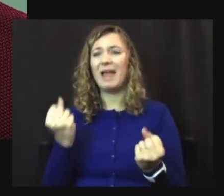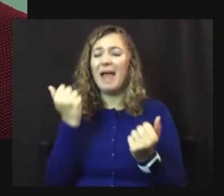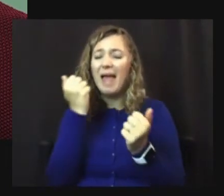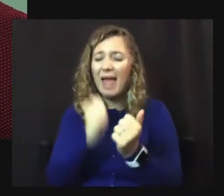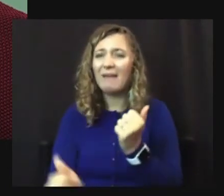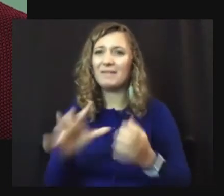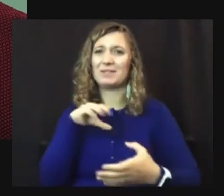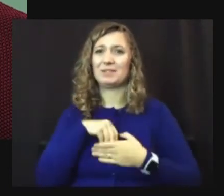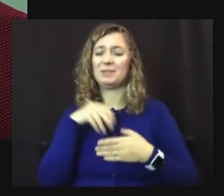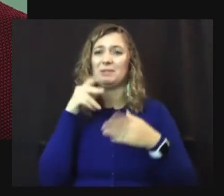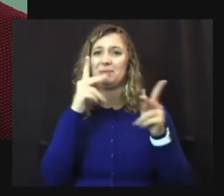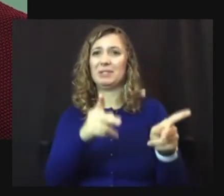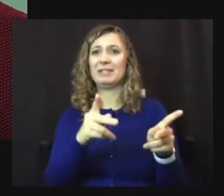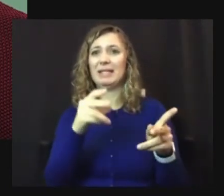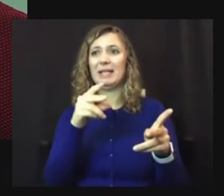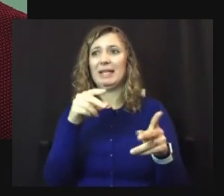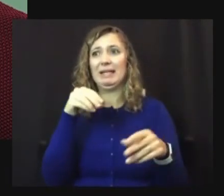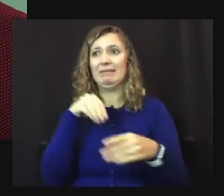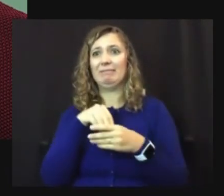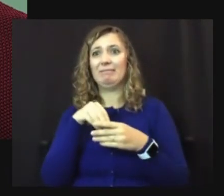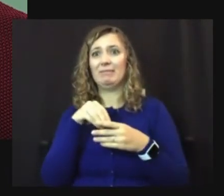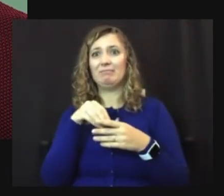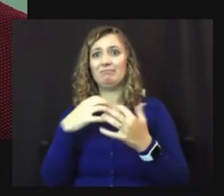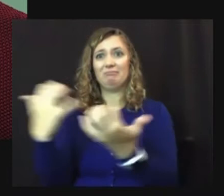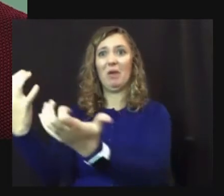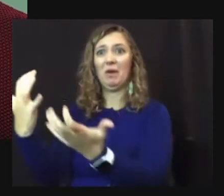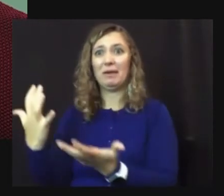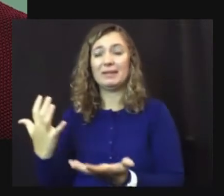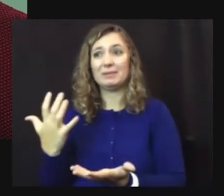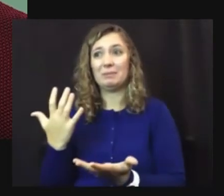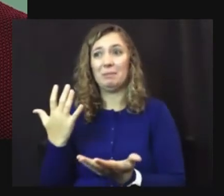probably seething at this. It will